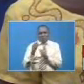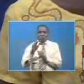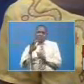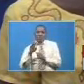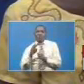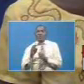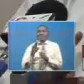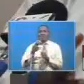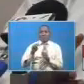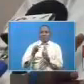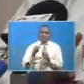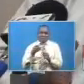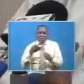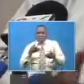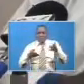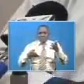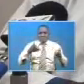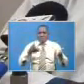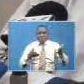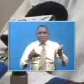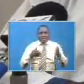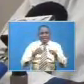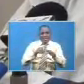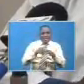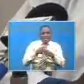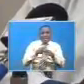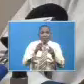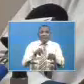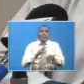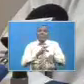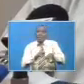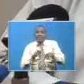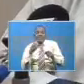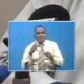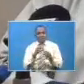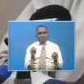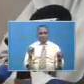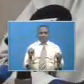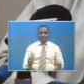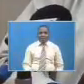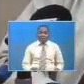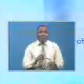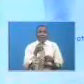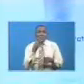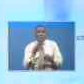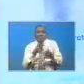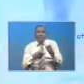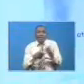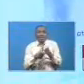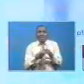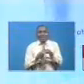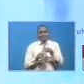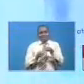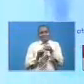2 to 4 centimeters. Looking at the nakedness of a man, you won't see the testis. What you see below